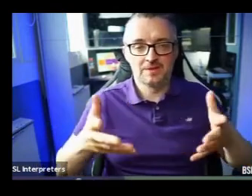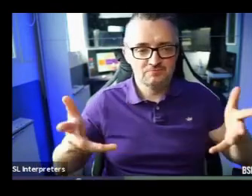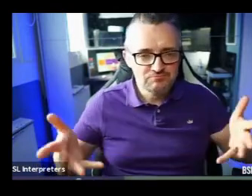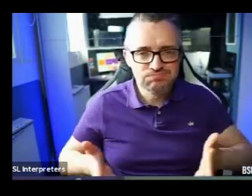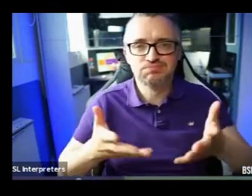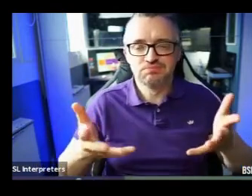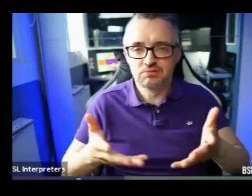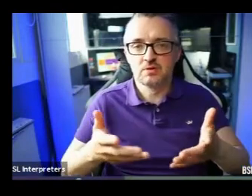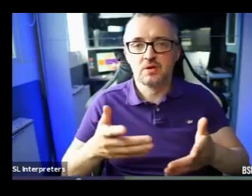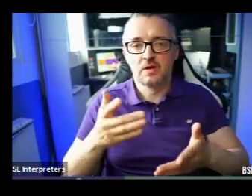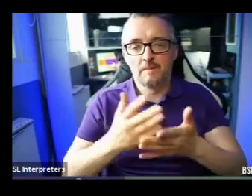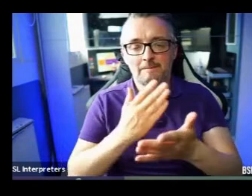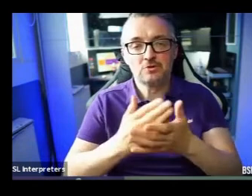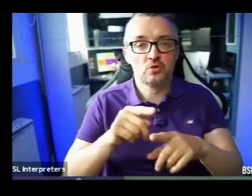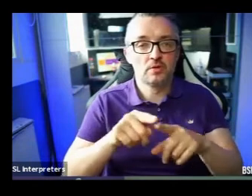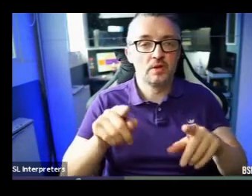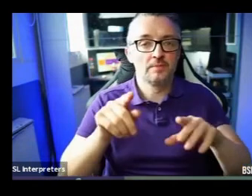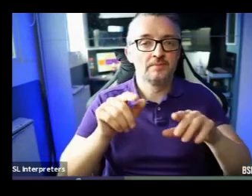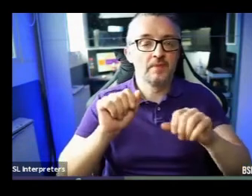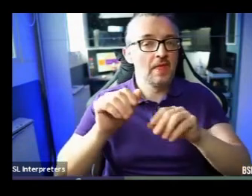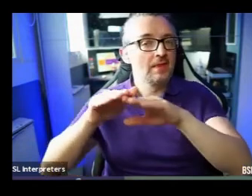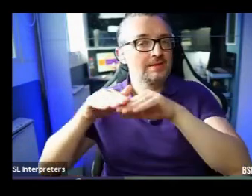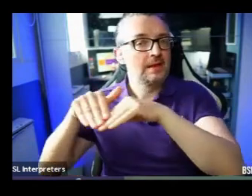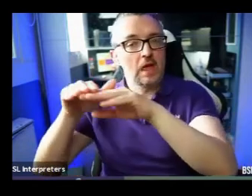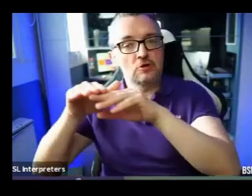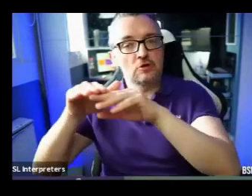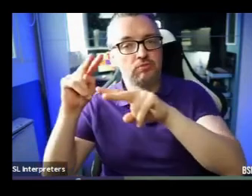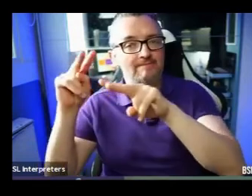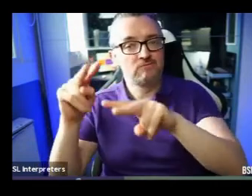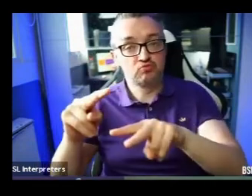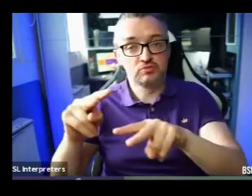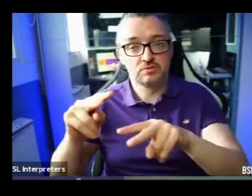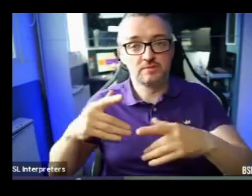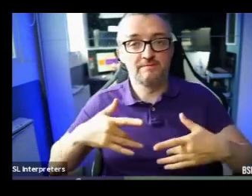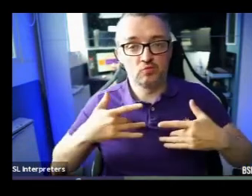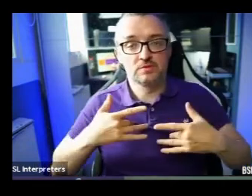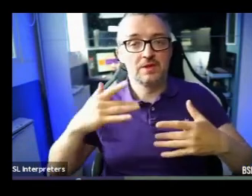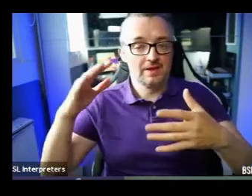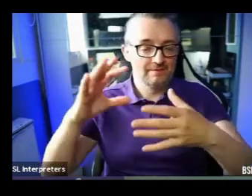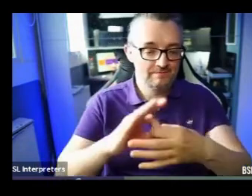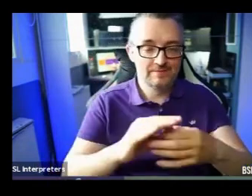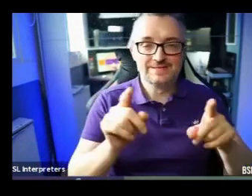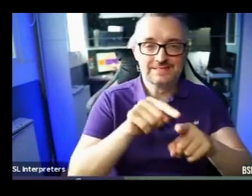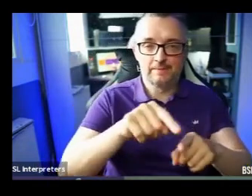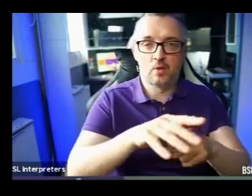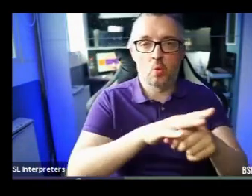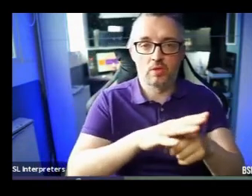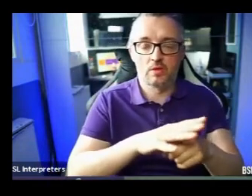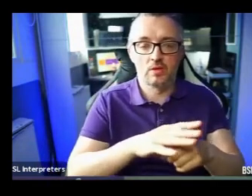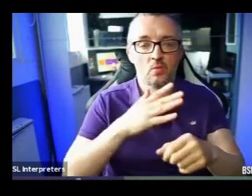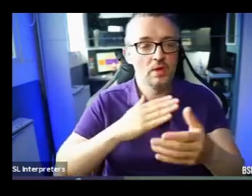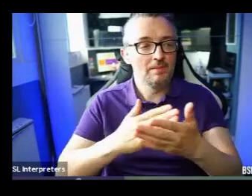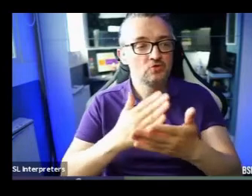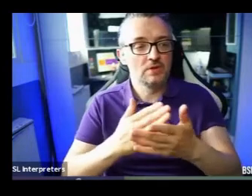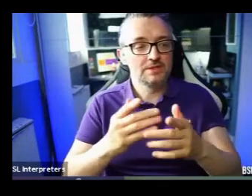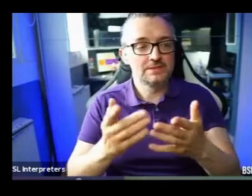enable people, and indeed to sort of like ensure that the sort of national perspectives are reflected in that local engagement, and to